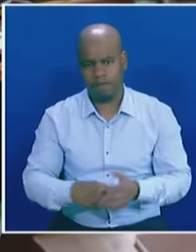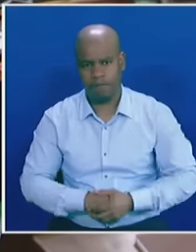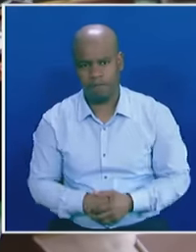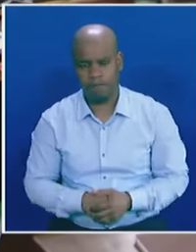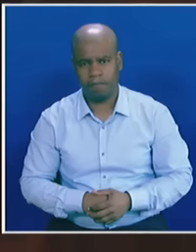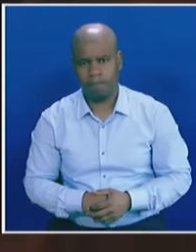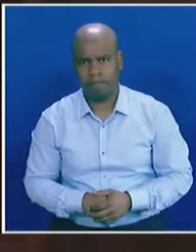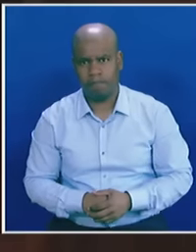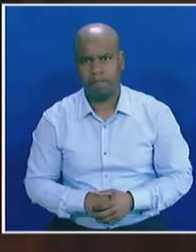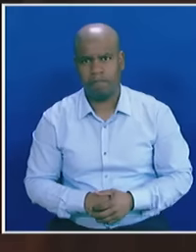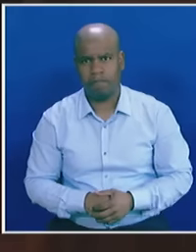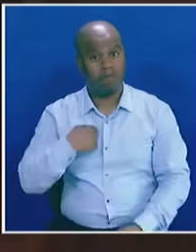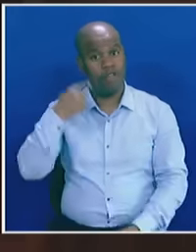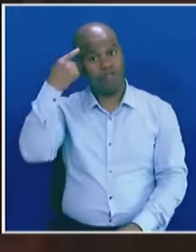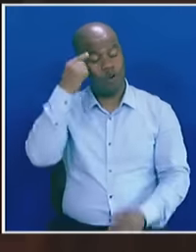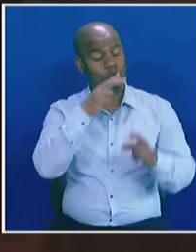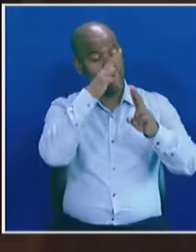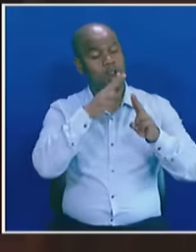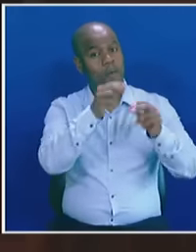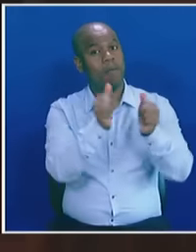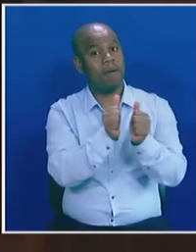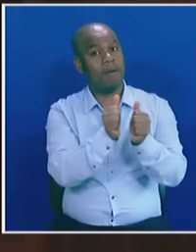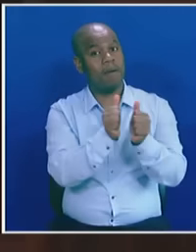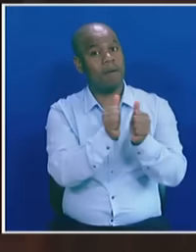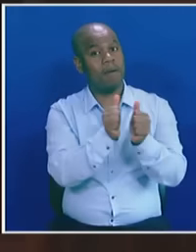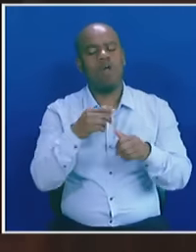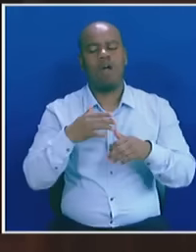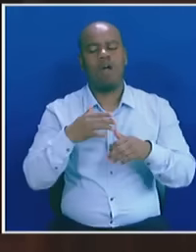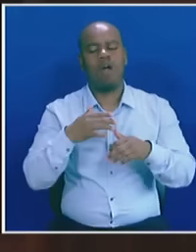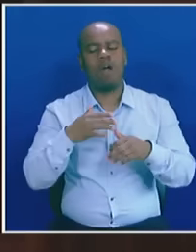I thought, honorable member, you would appreciate the lessons.